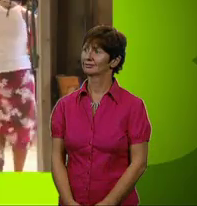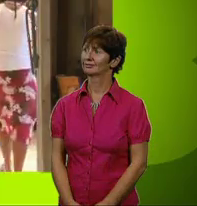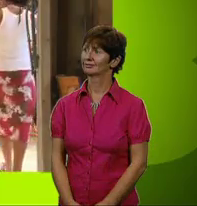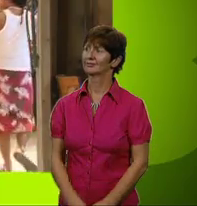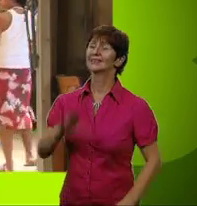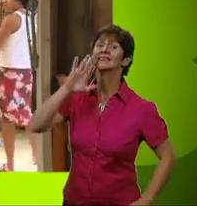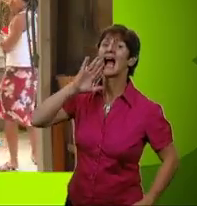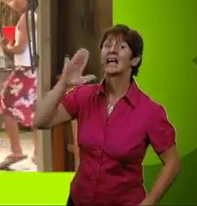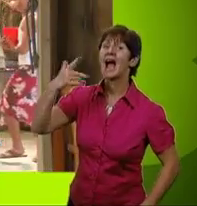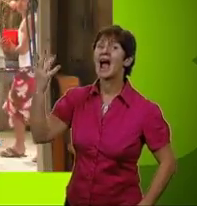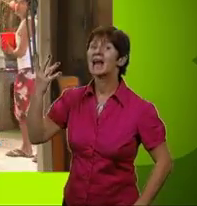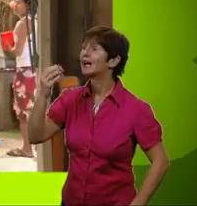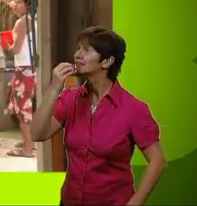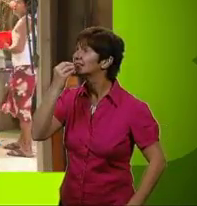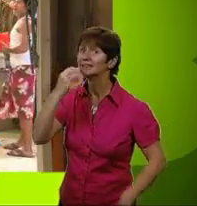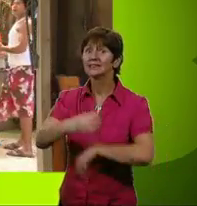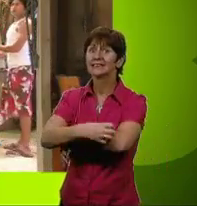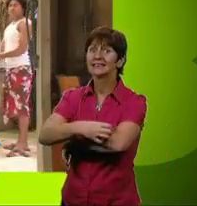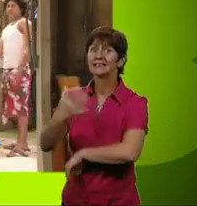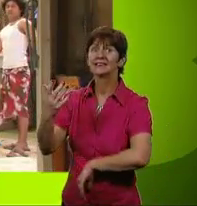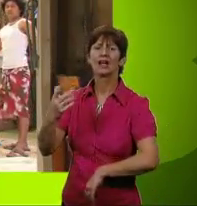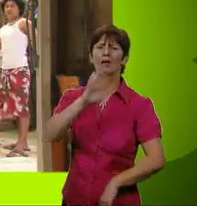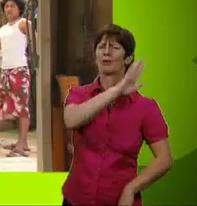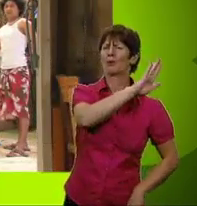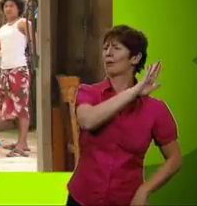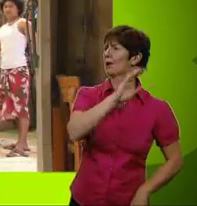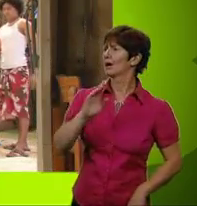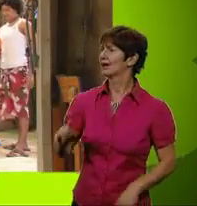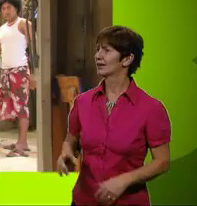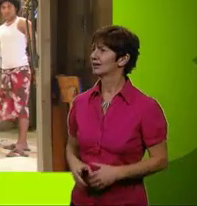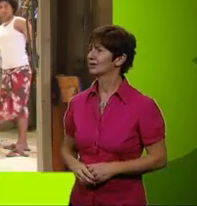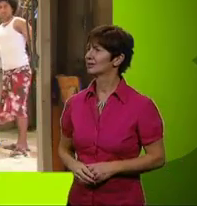Ty, are there any more flapjacks? Think so. Hang on, I'll have a look.